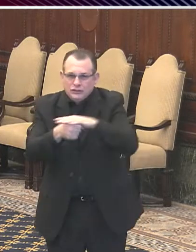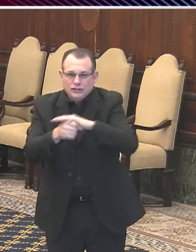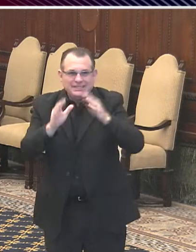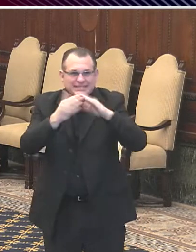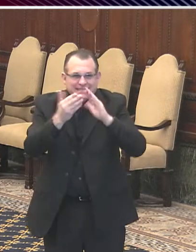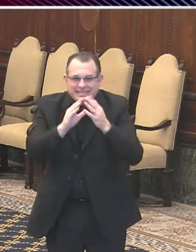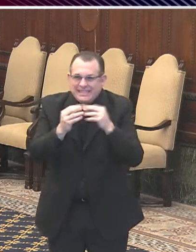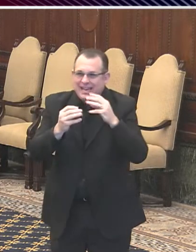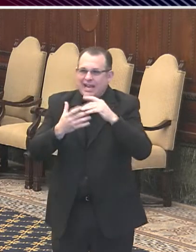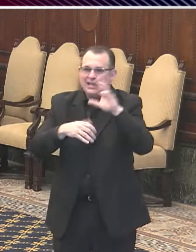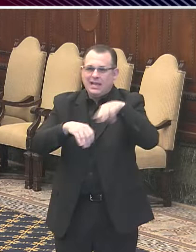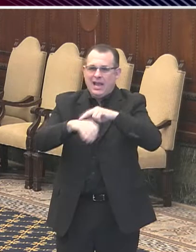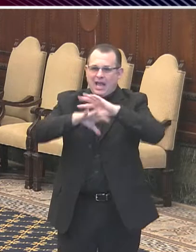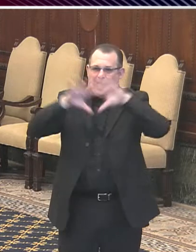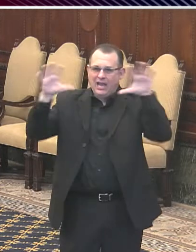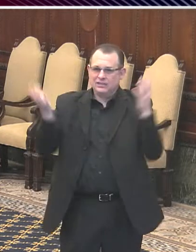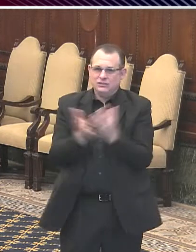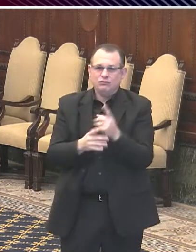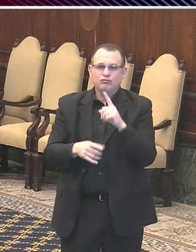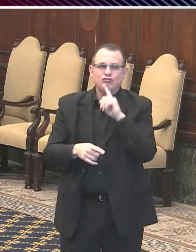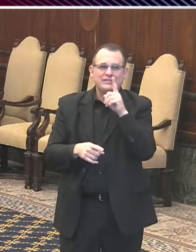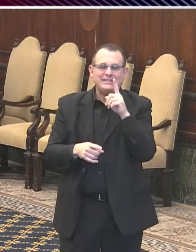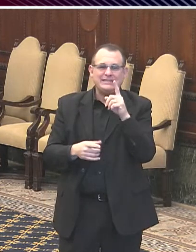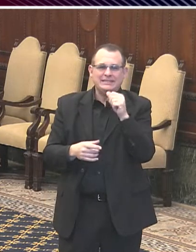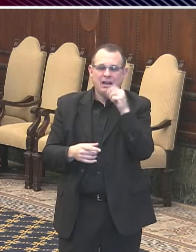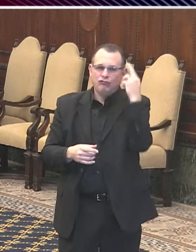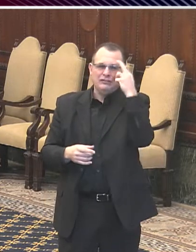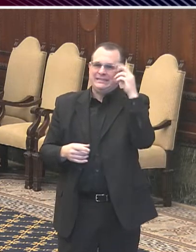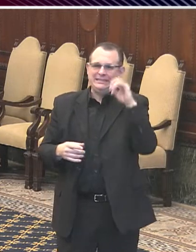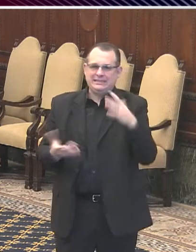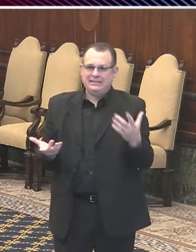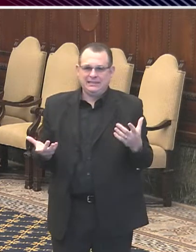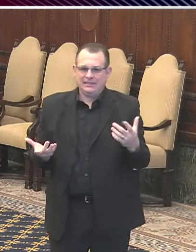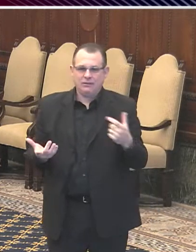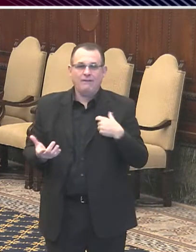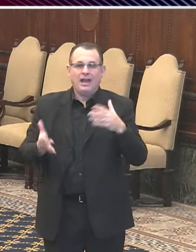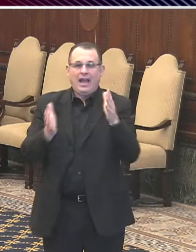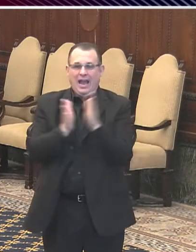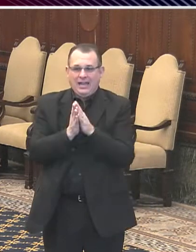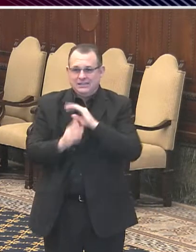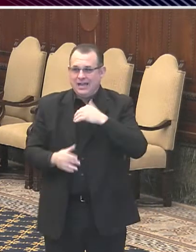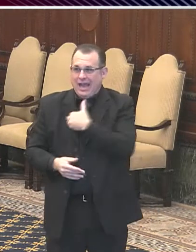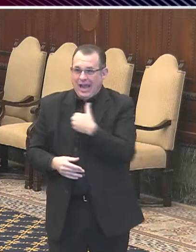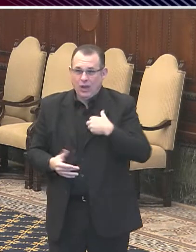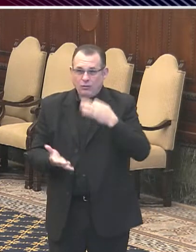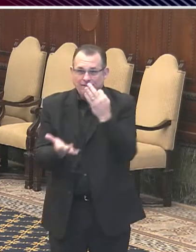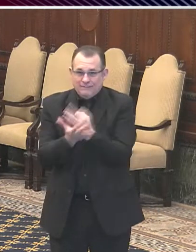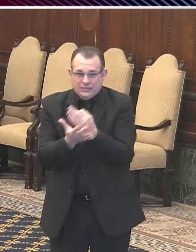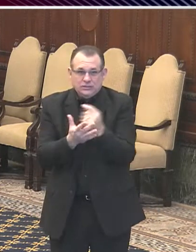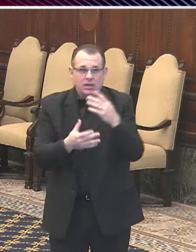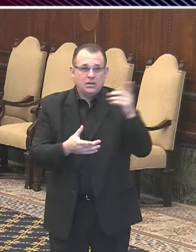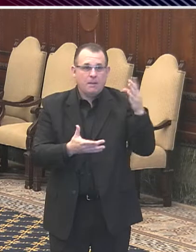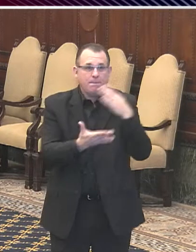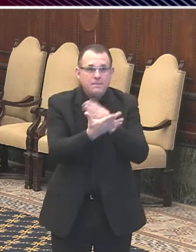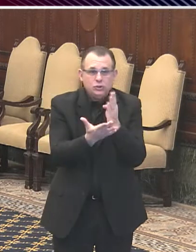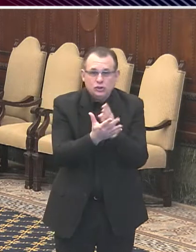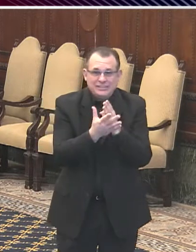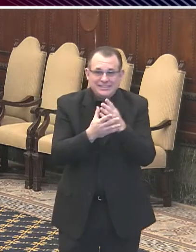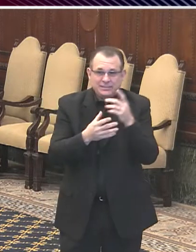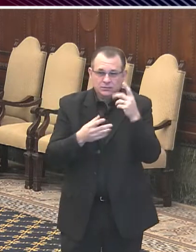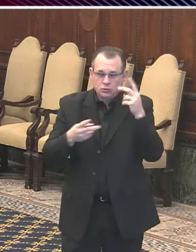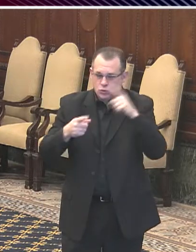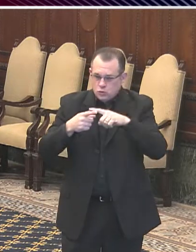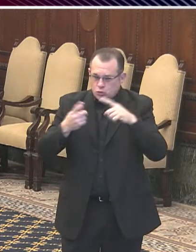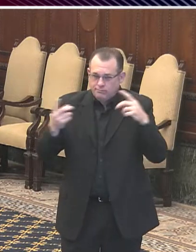plan. So I have asked our finance director and budget director to go back to the drawing board and create a new budget and